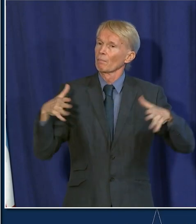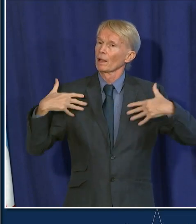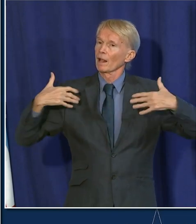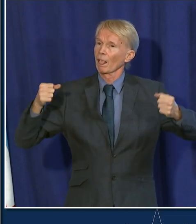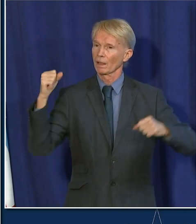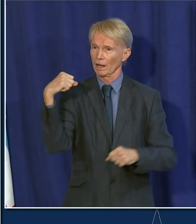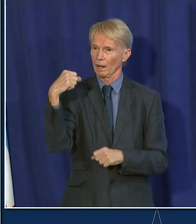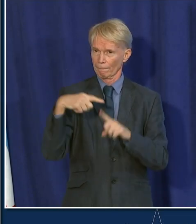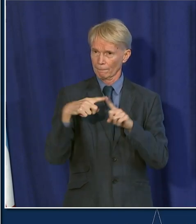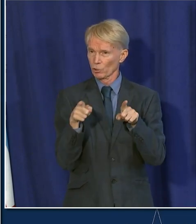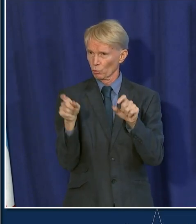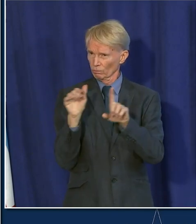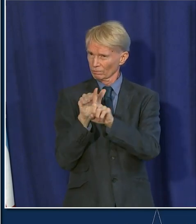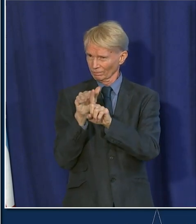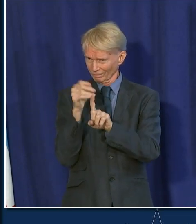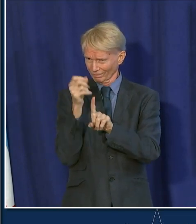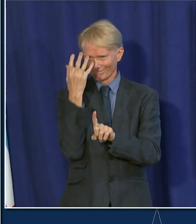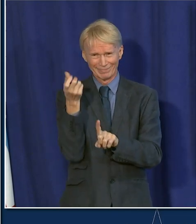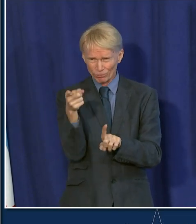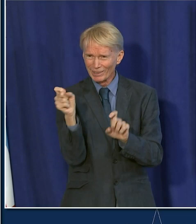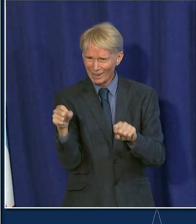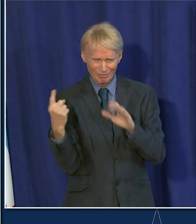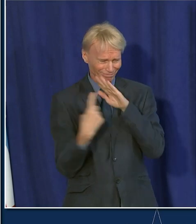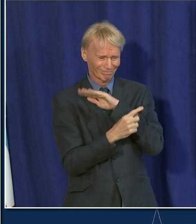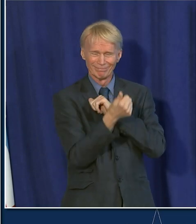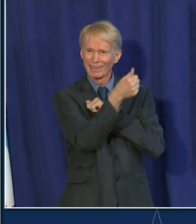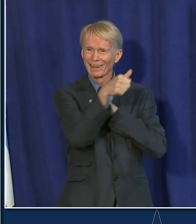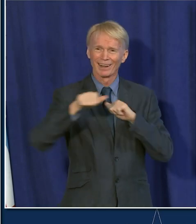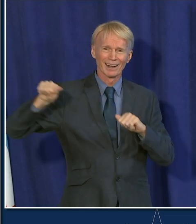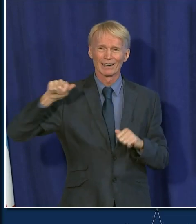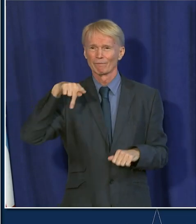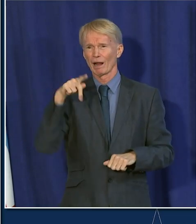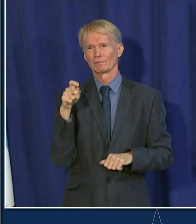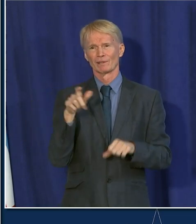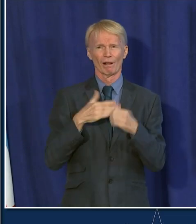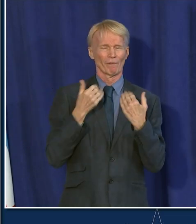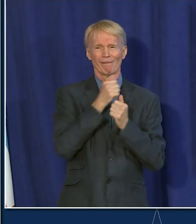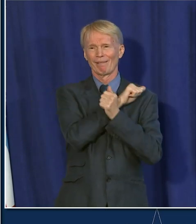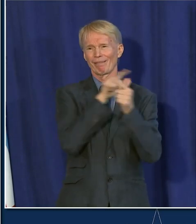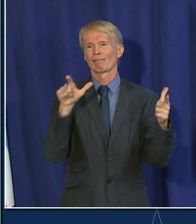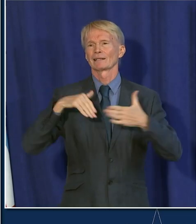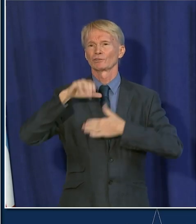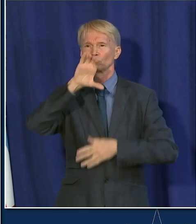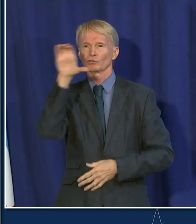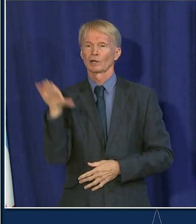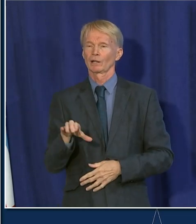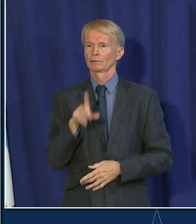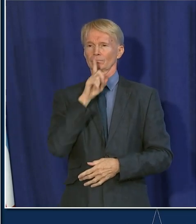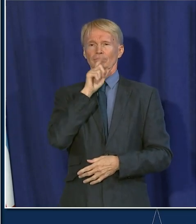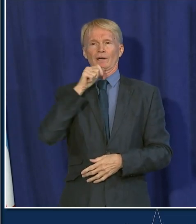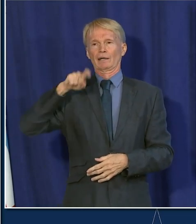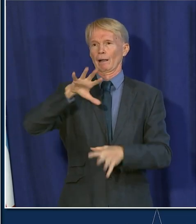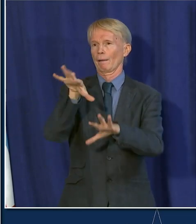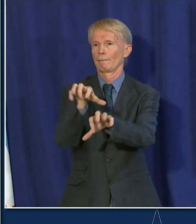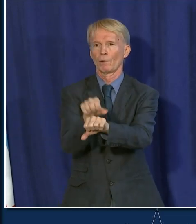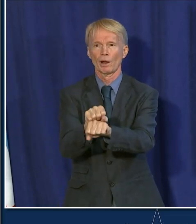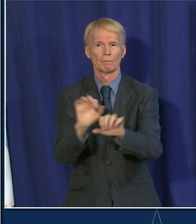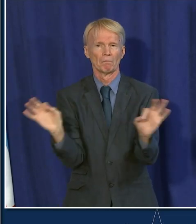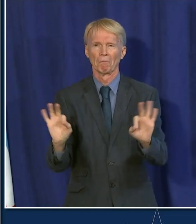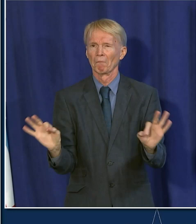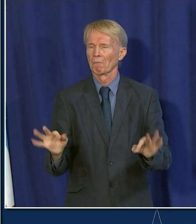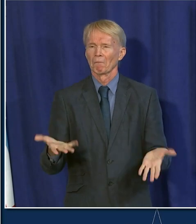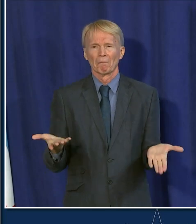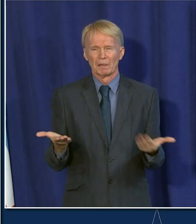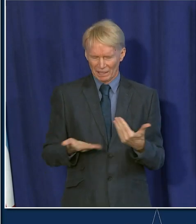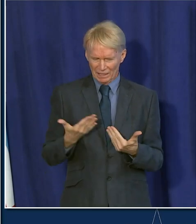reminder, you can walk into pharmacies, nearly every pharmacy here across Chicago. You're not needing an appointment. They make it easy.